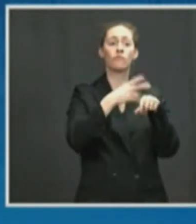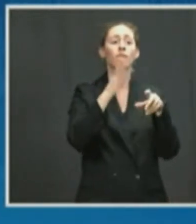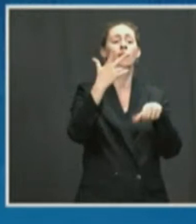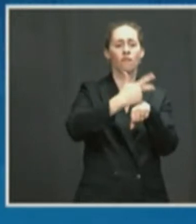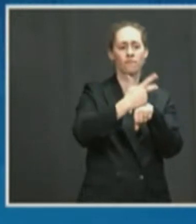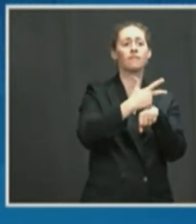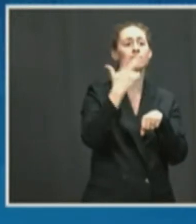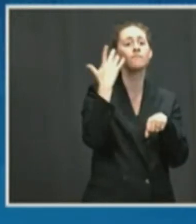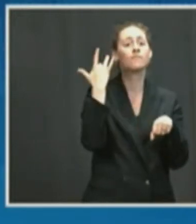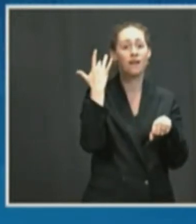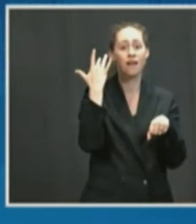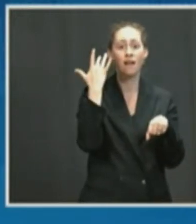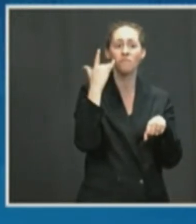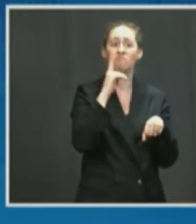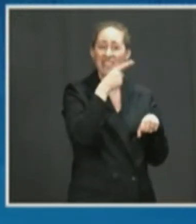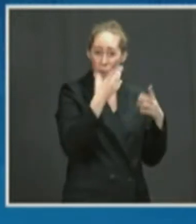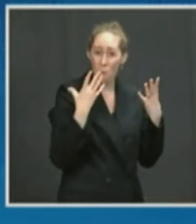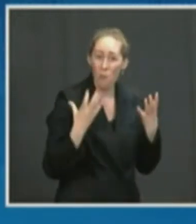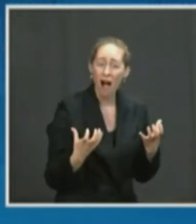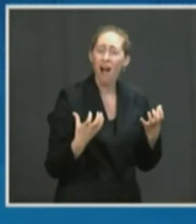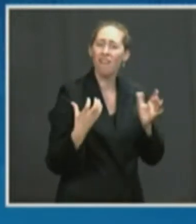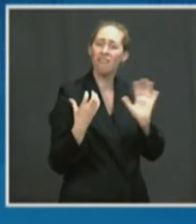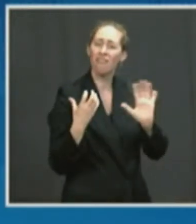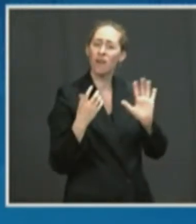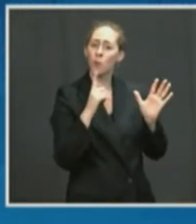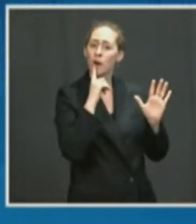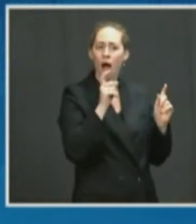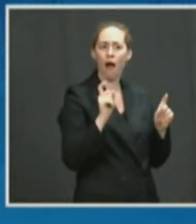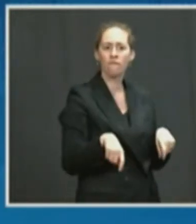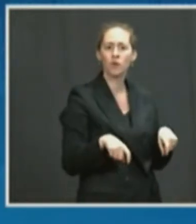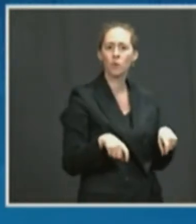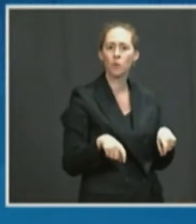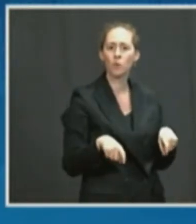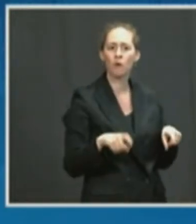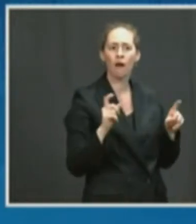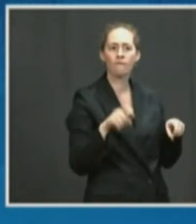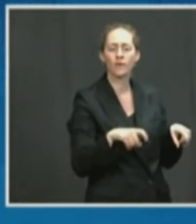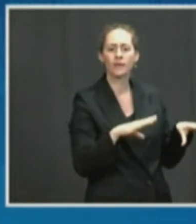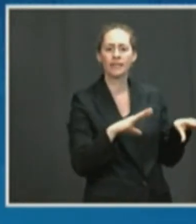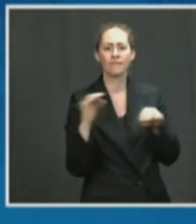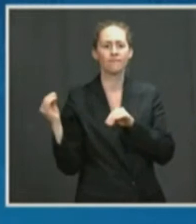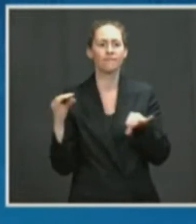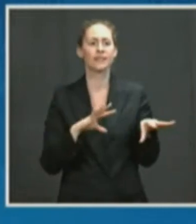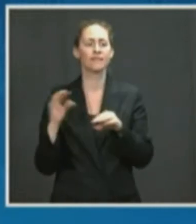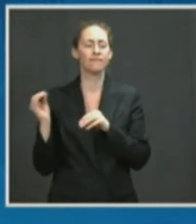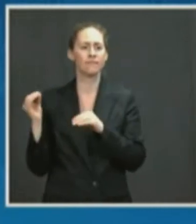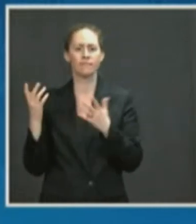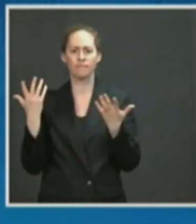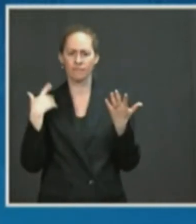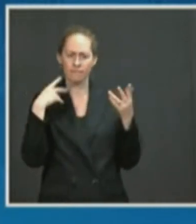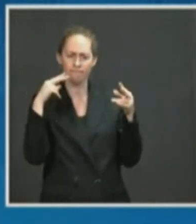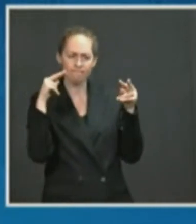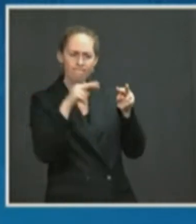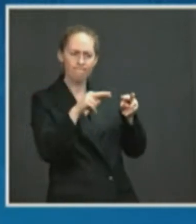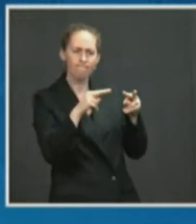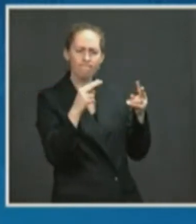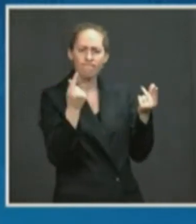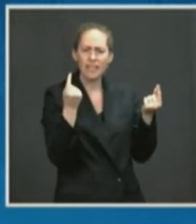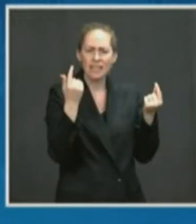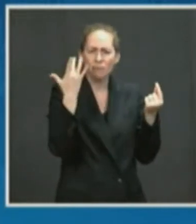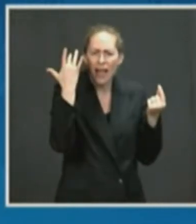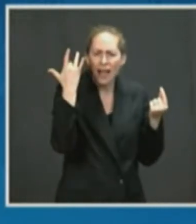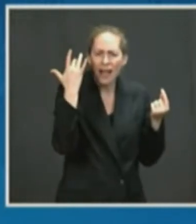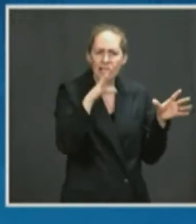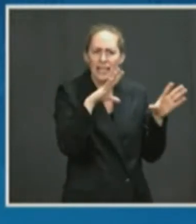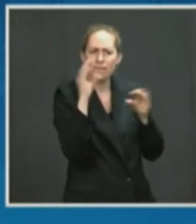this is the predominant approach that we are taking, which is to look at the root causes and the acute causes and deal with